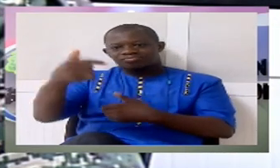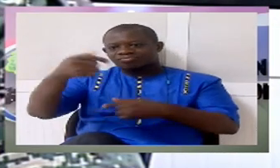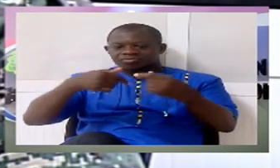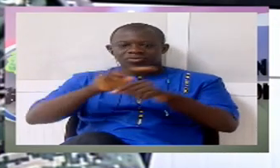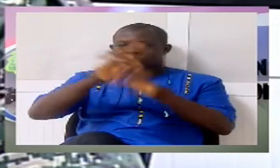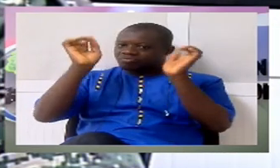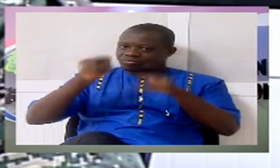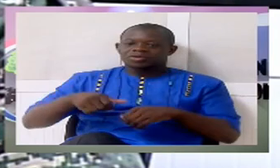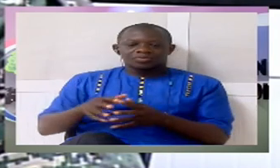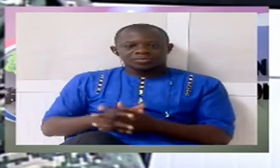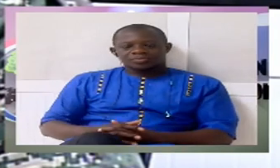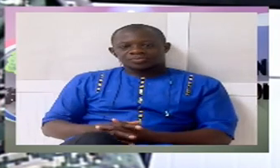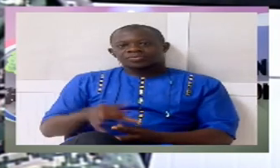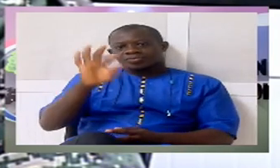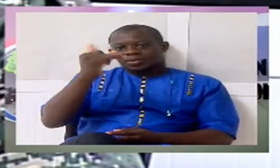And